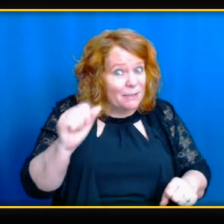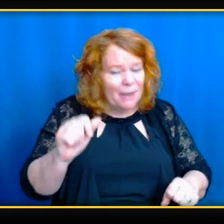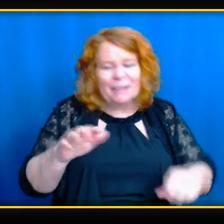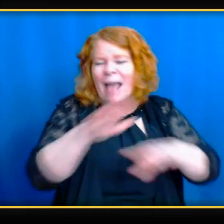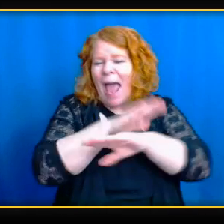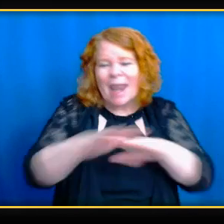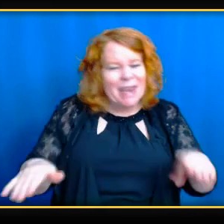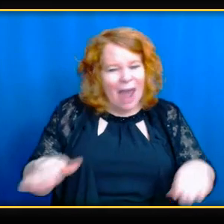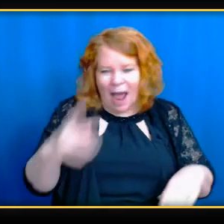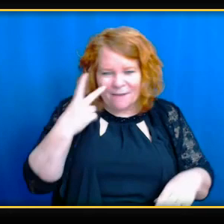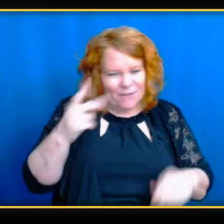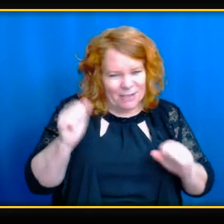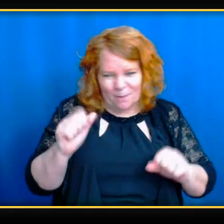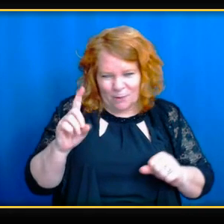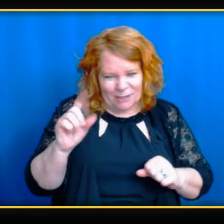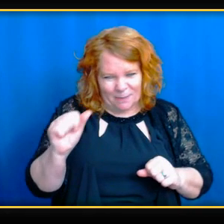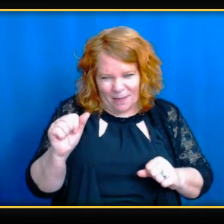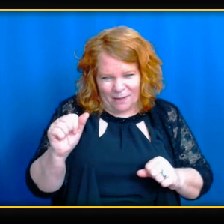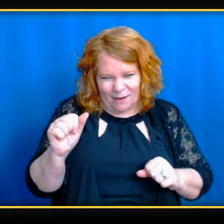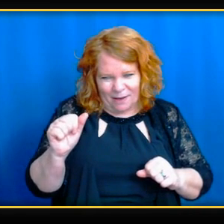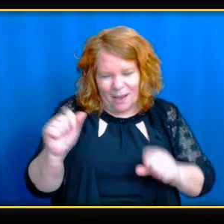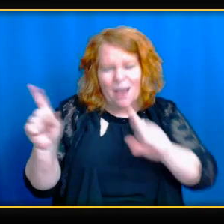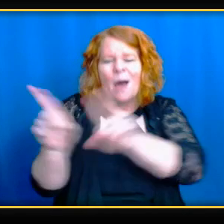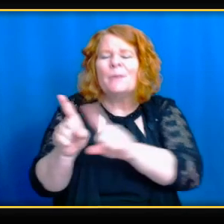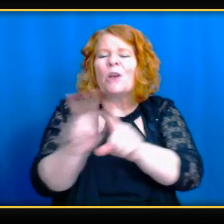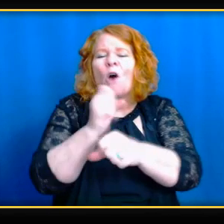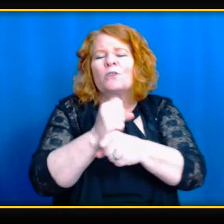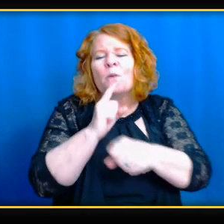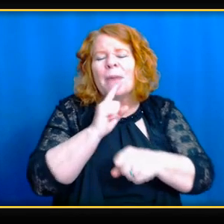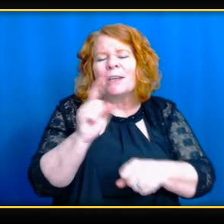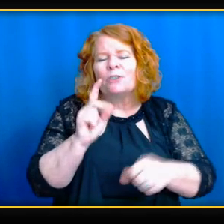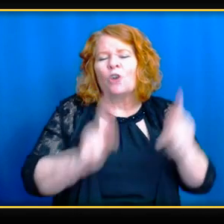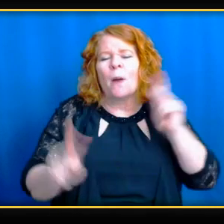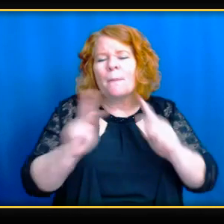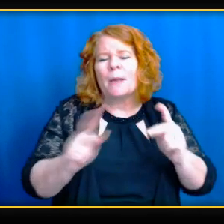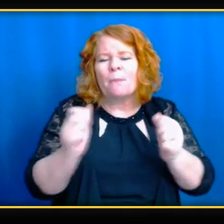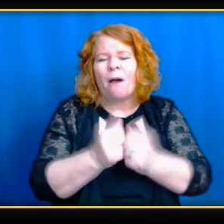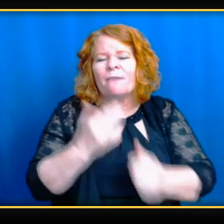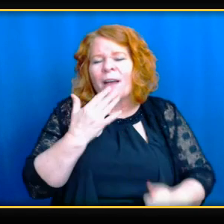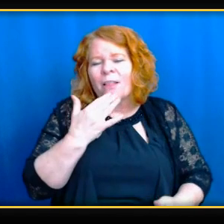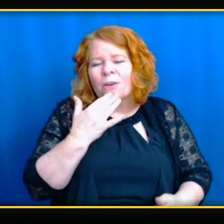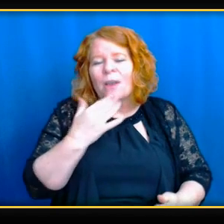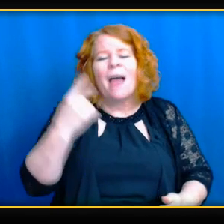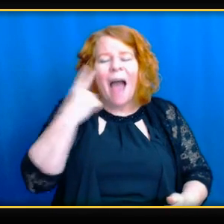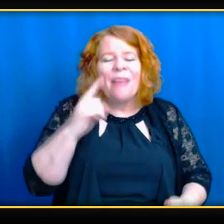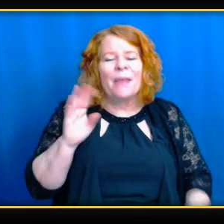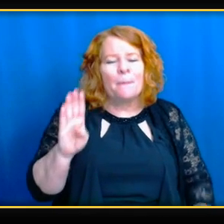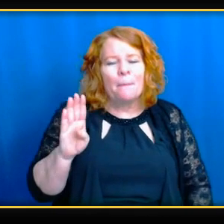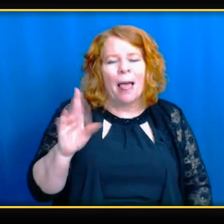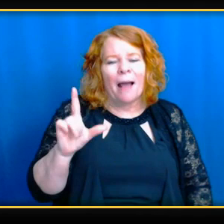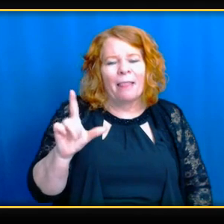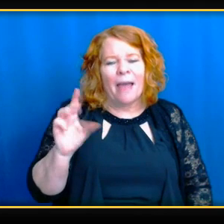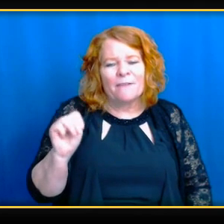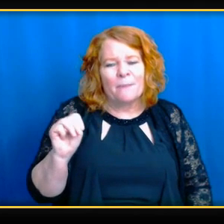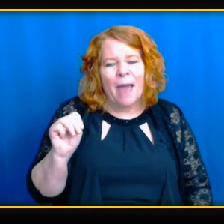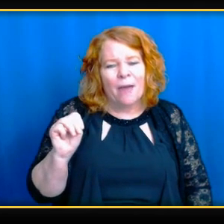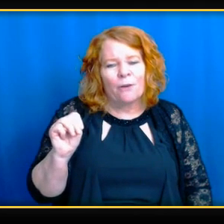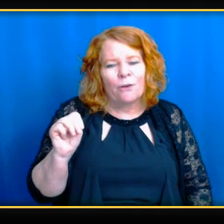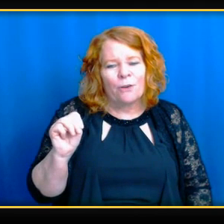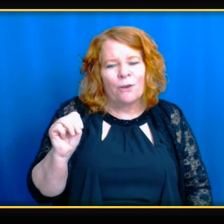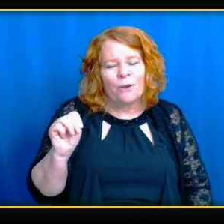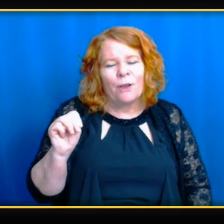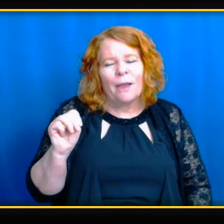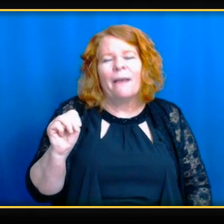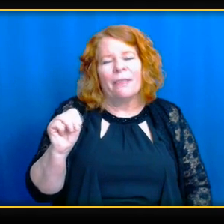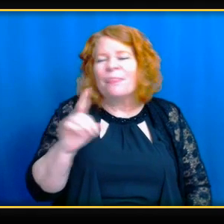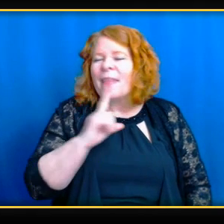as ensuring that people of color, I think Black Lives Matter has been a very important